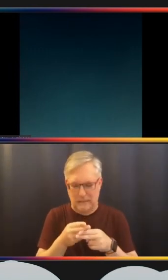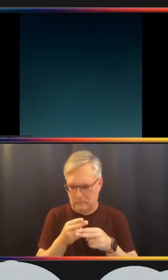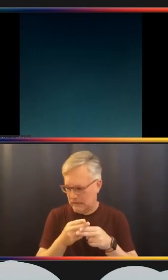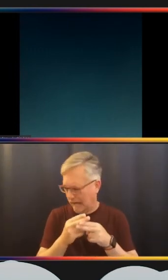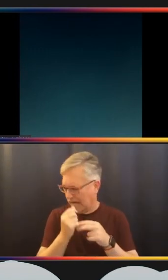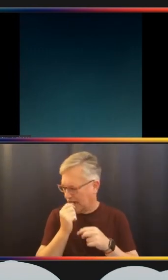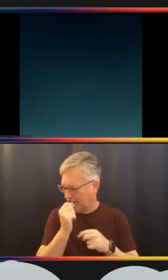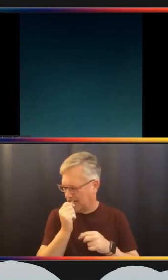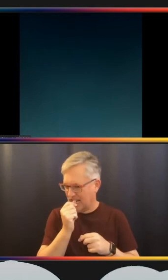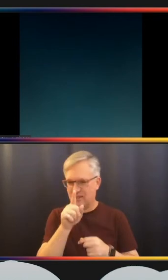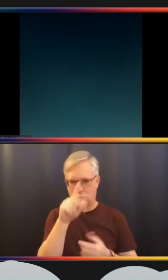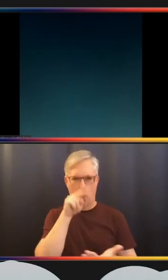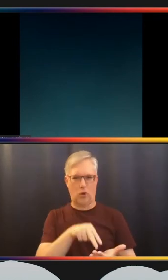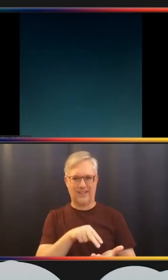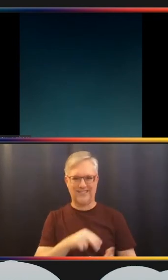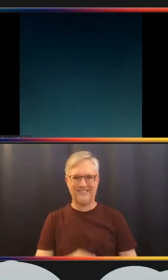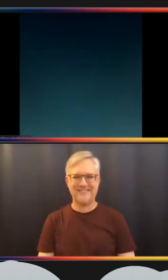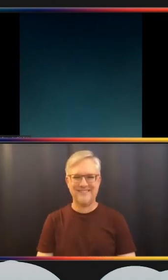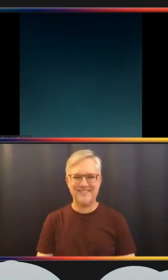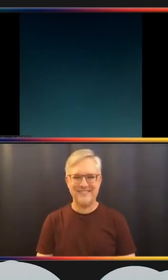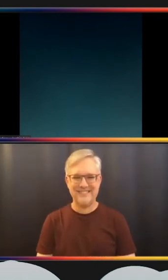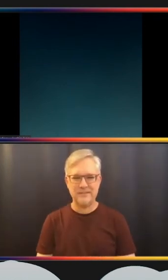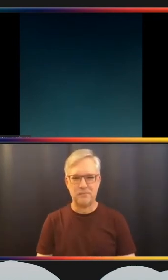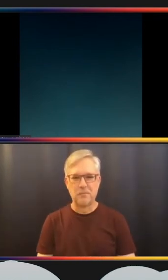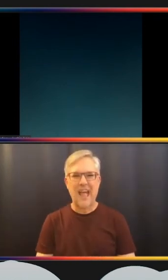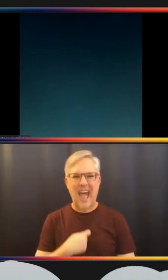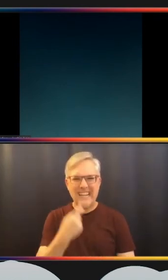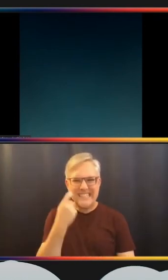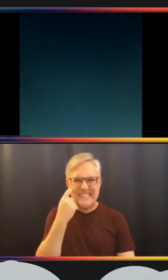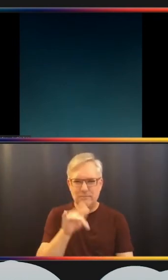now. Because I just followed him.